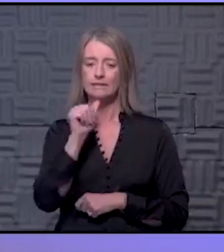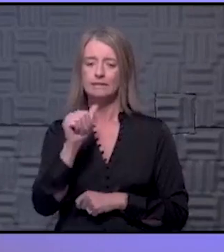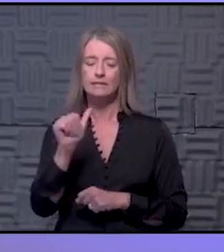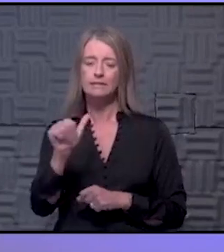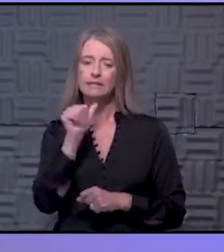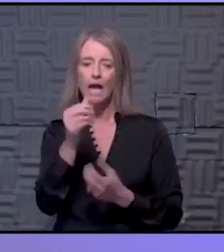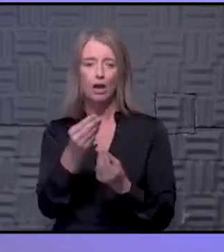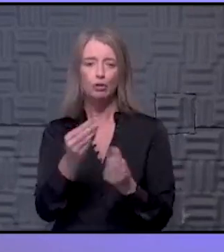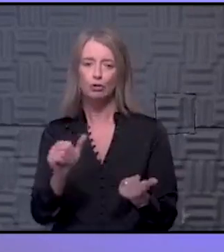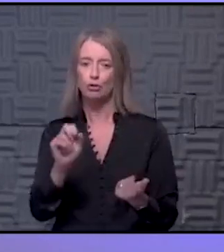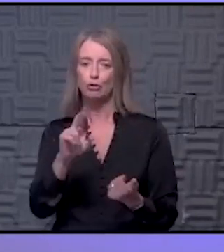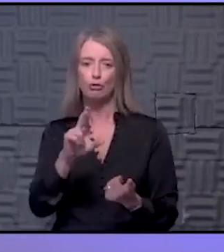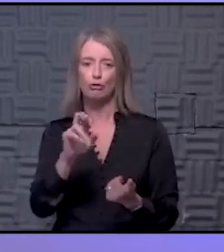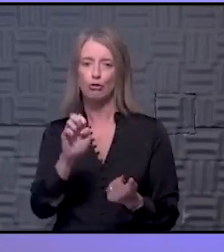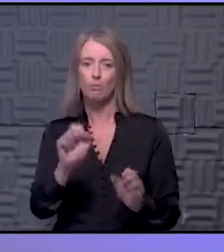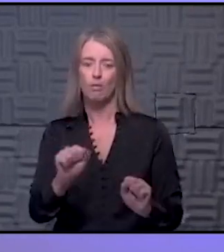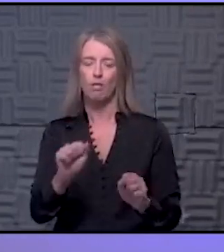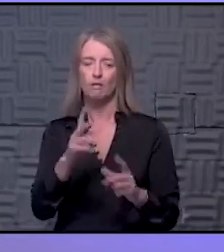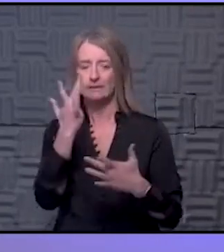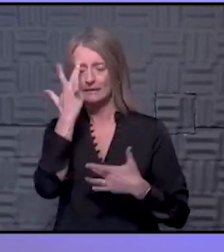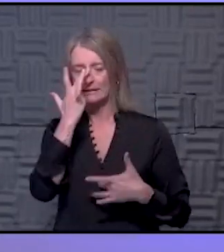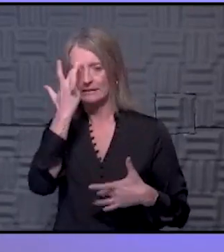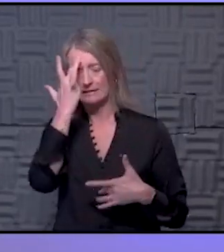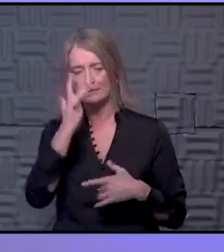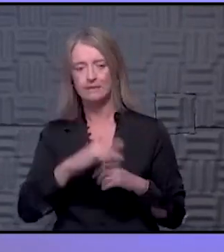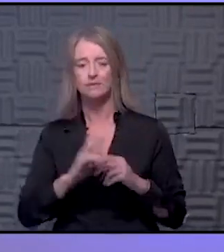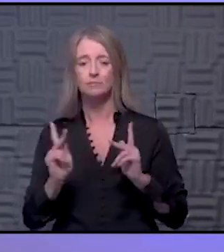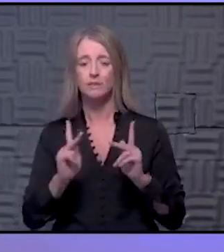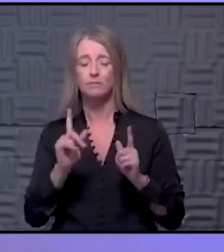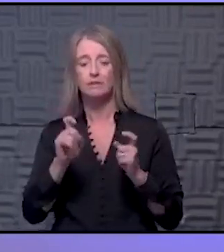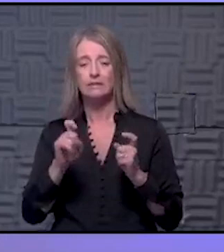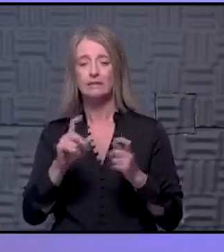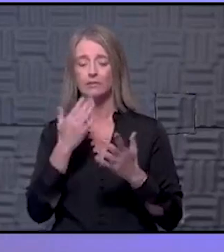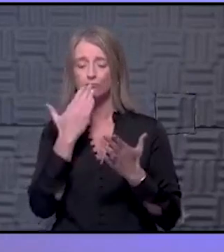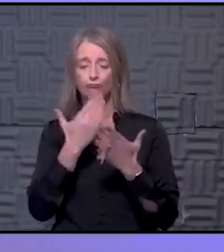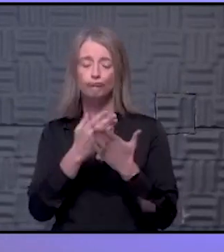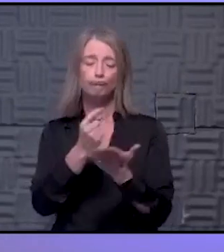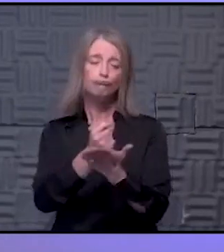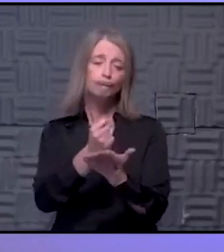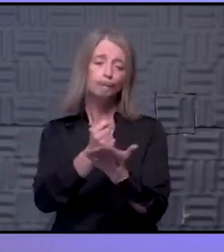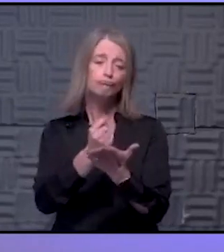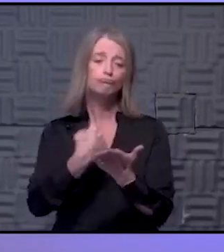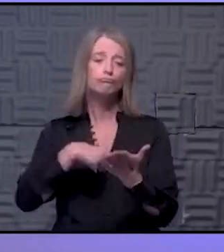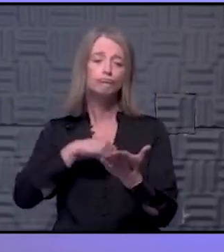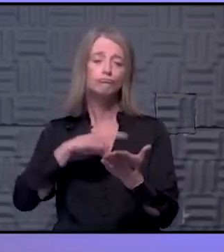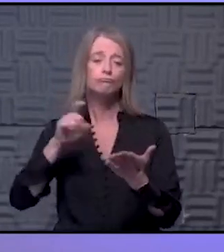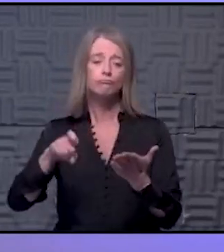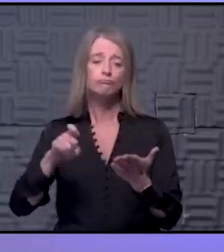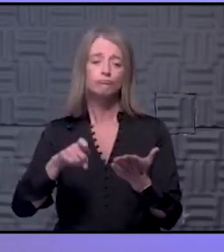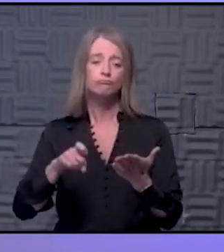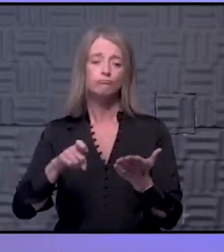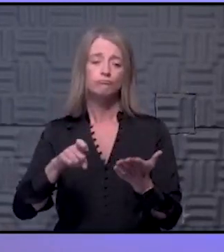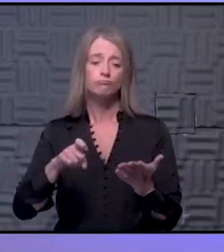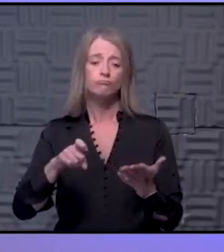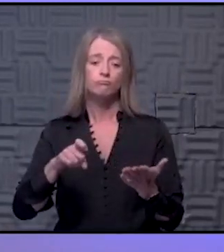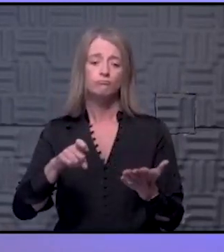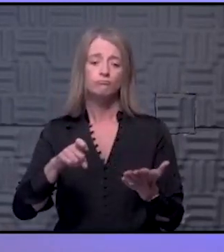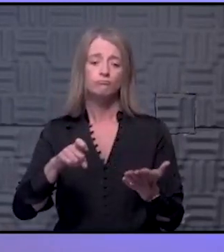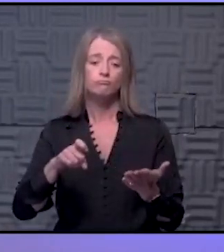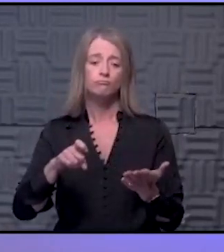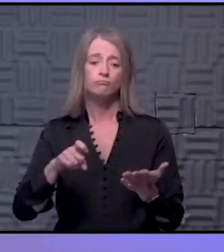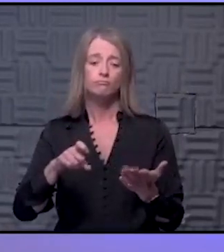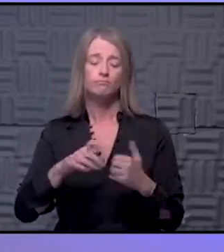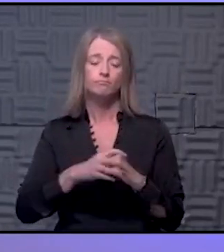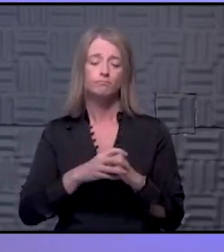and majority of the patients who need the treatment, in order to have an effective therapy, you have to be on, as an